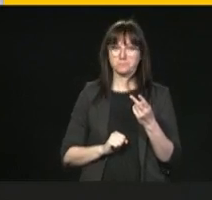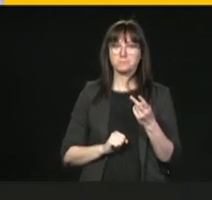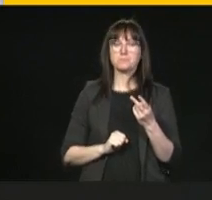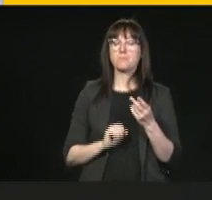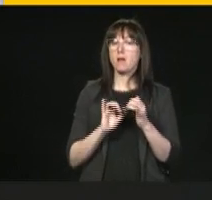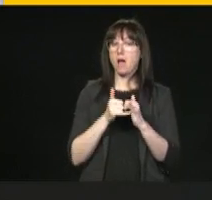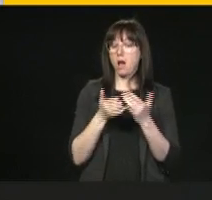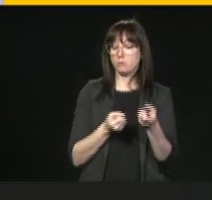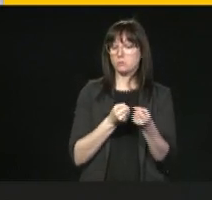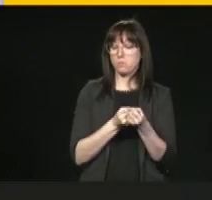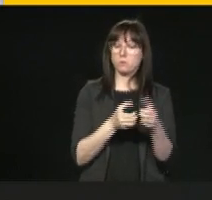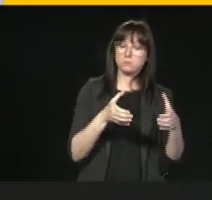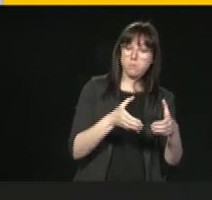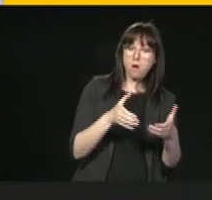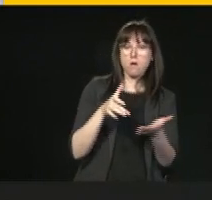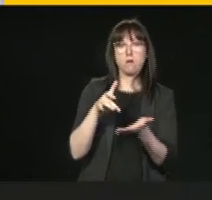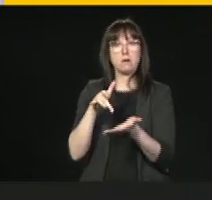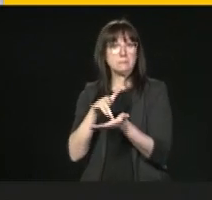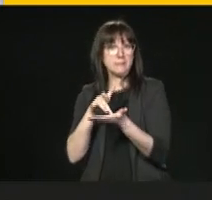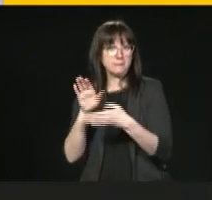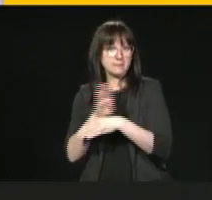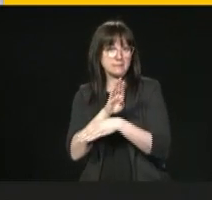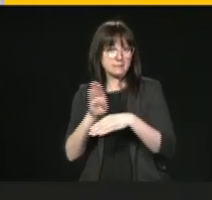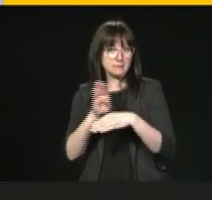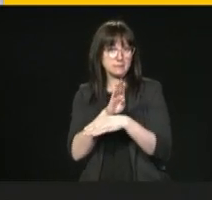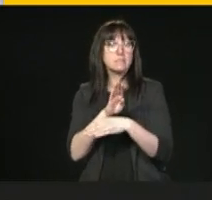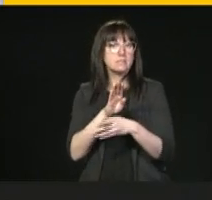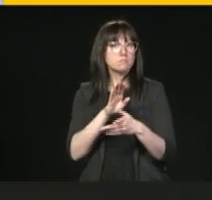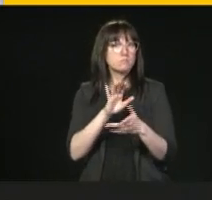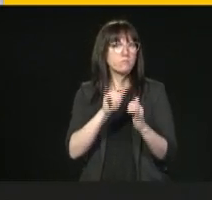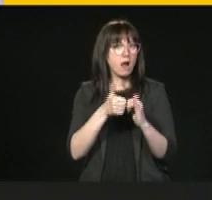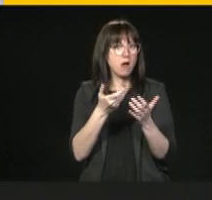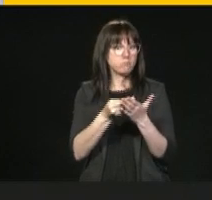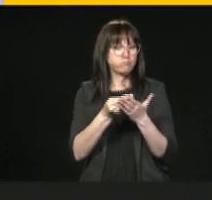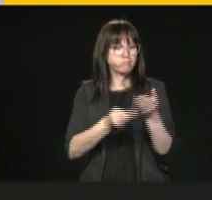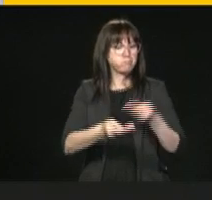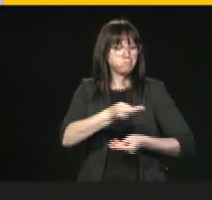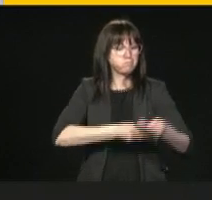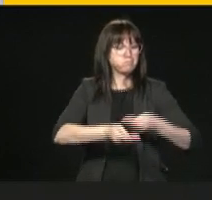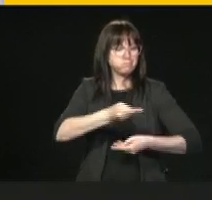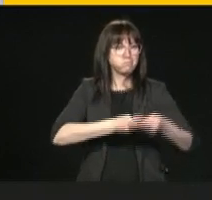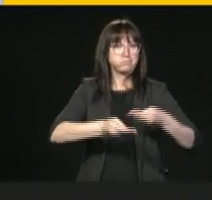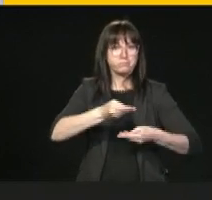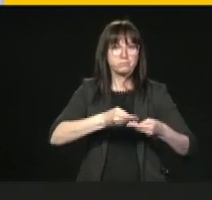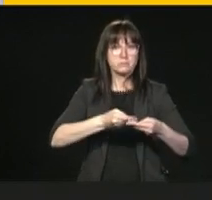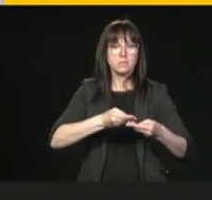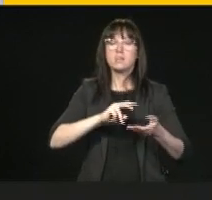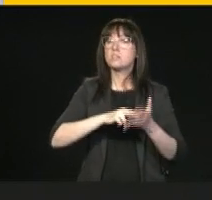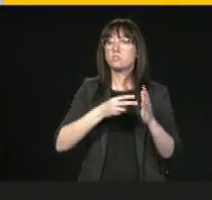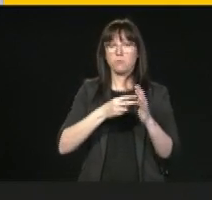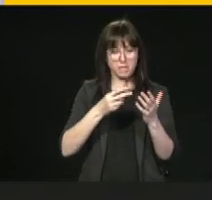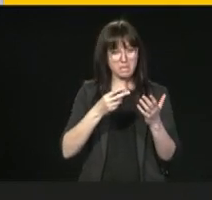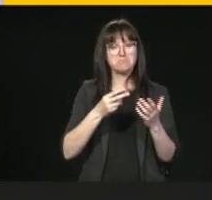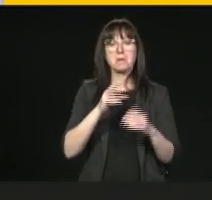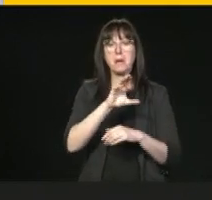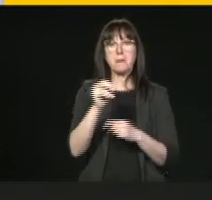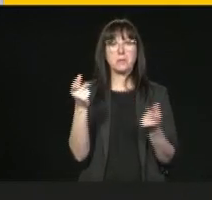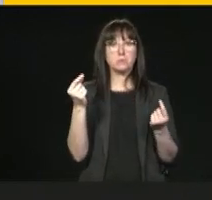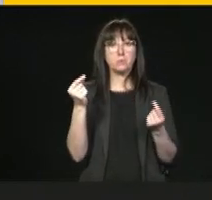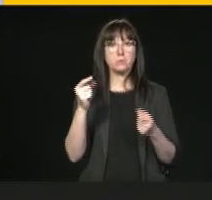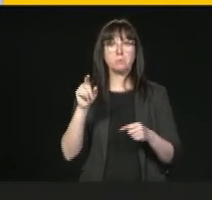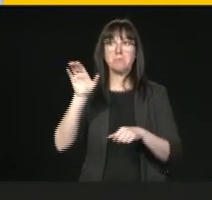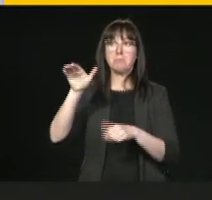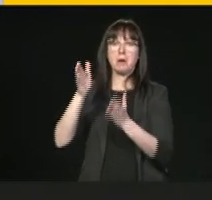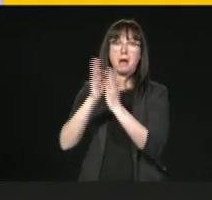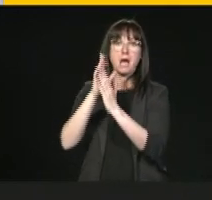Canada, to help SMEs with their cash flow requirements. Therefore, businesses can apply for a